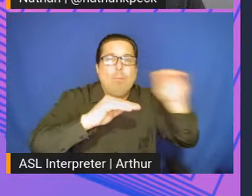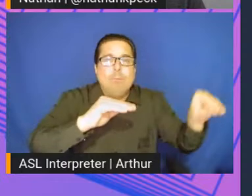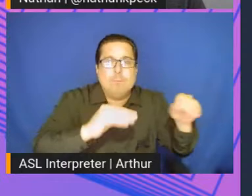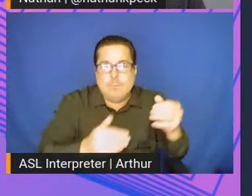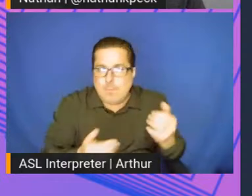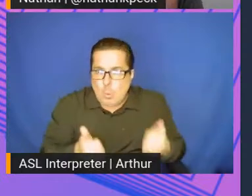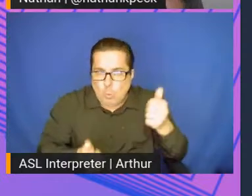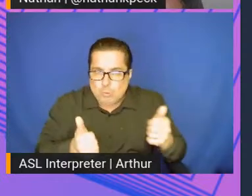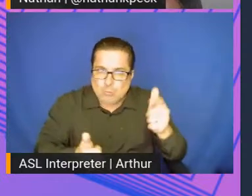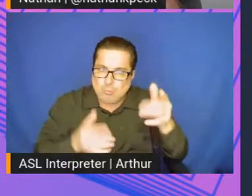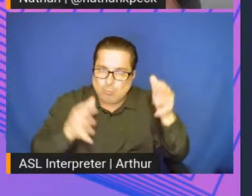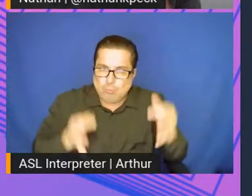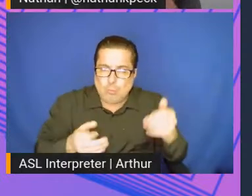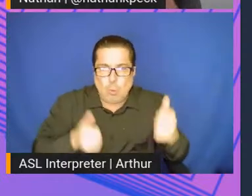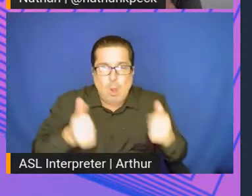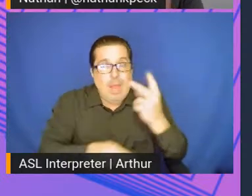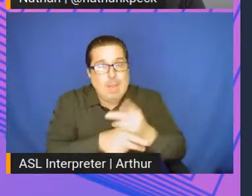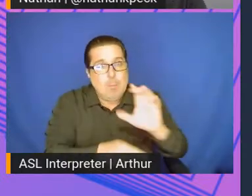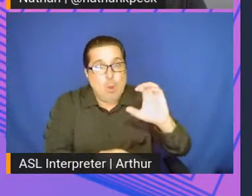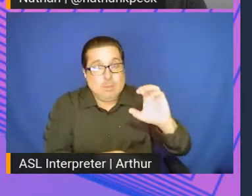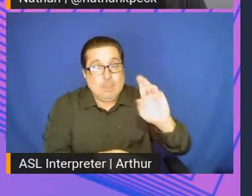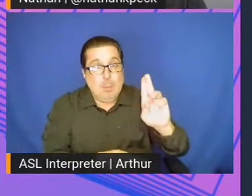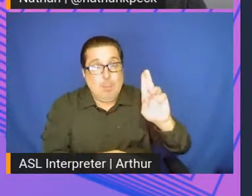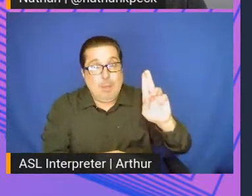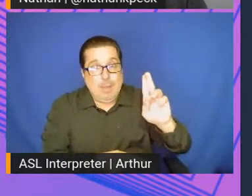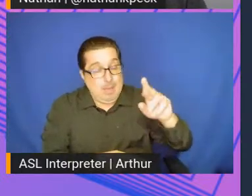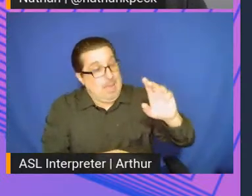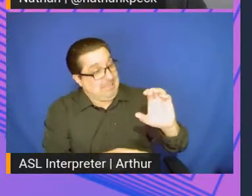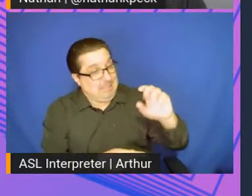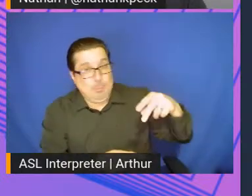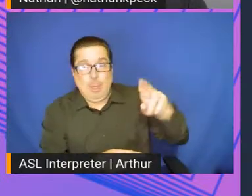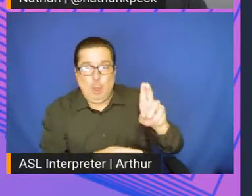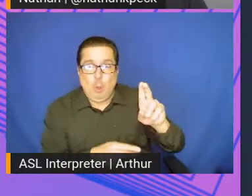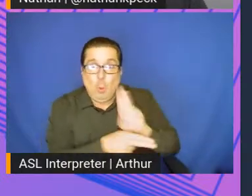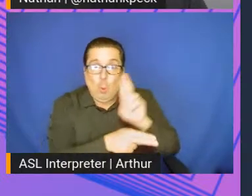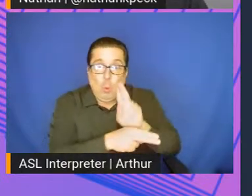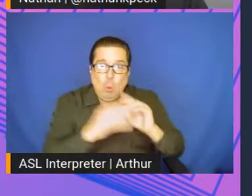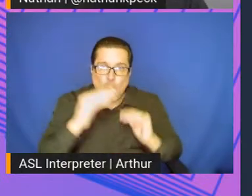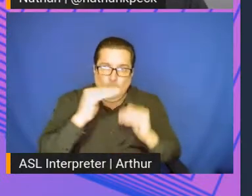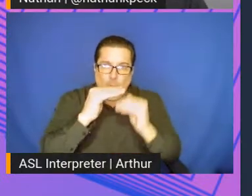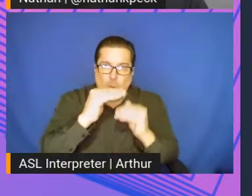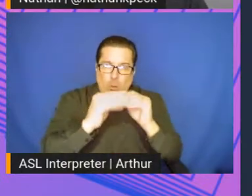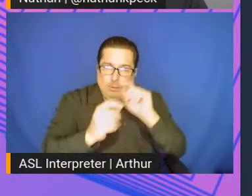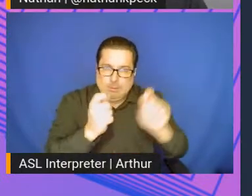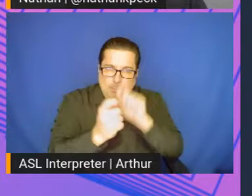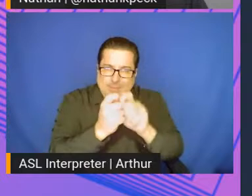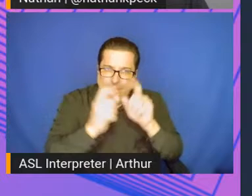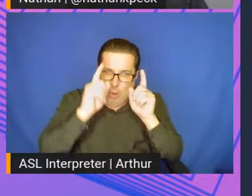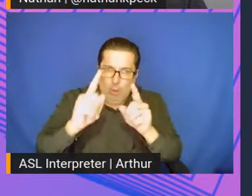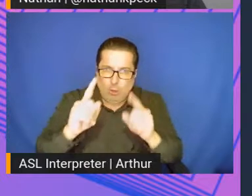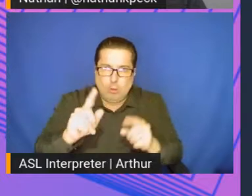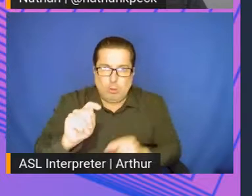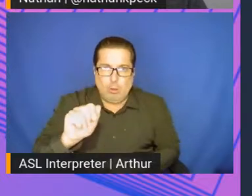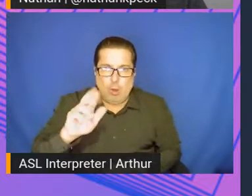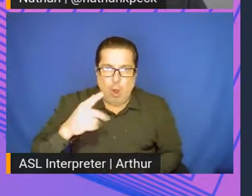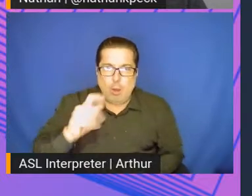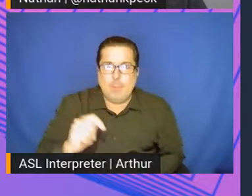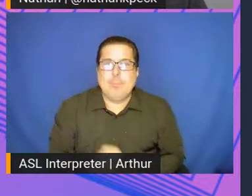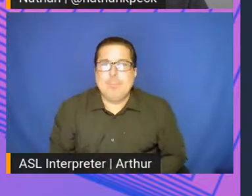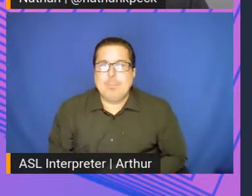your CPU utilization at a specific target. There's also scheduled scaling, which is great for if you want to scale down overnight.